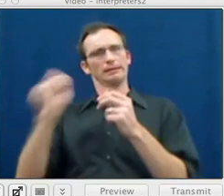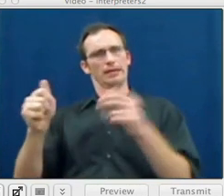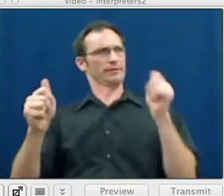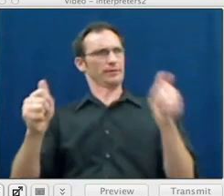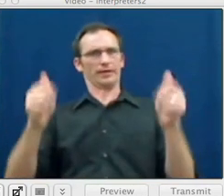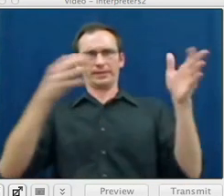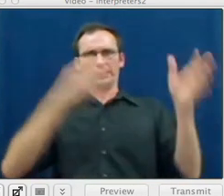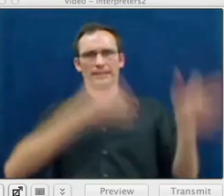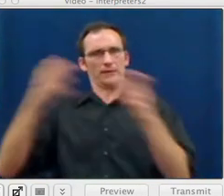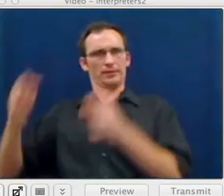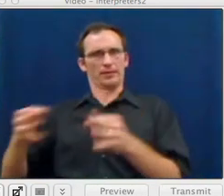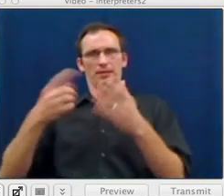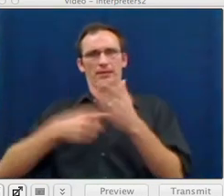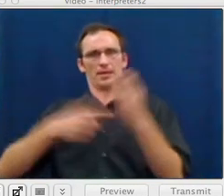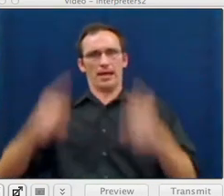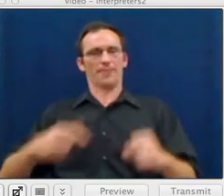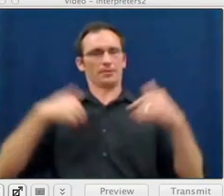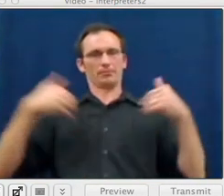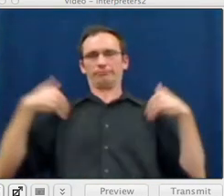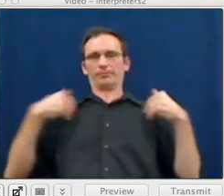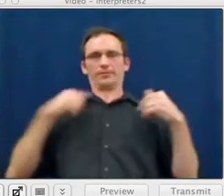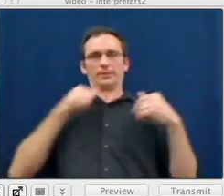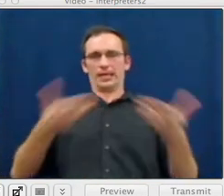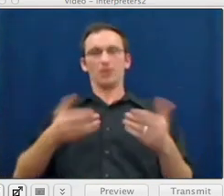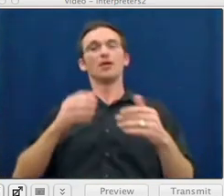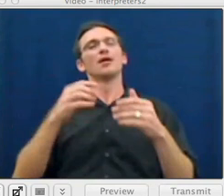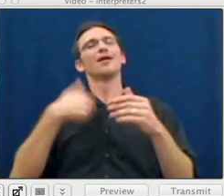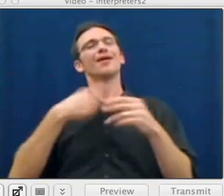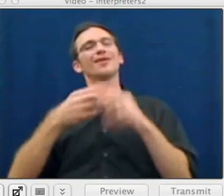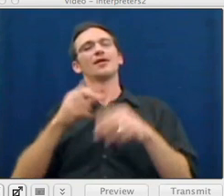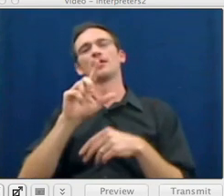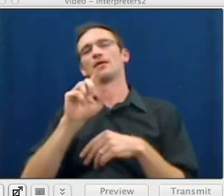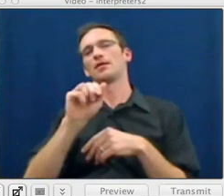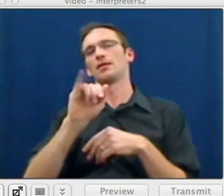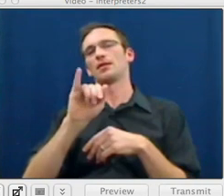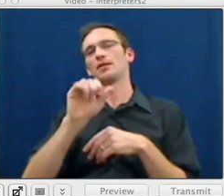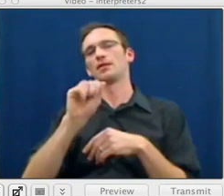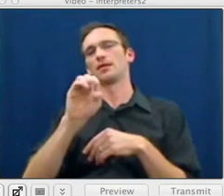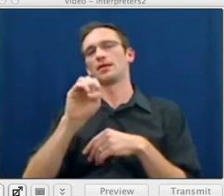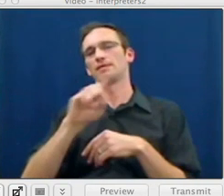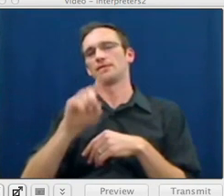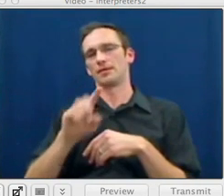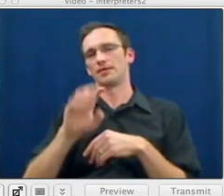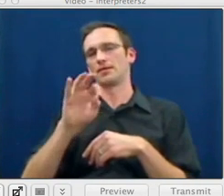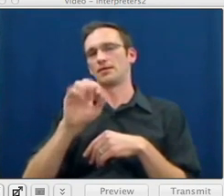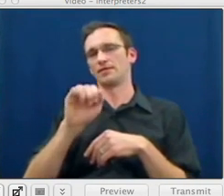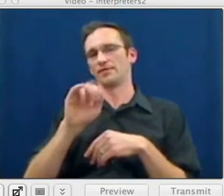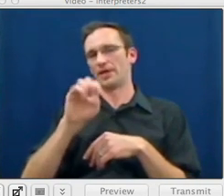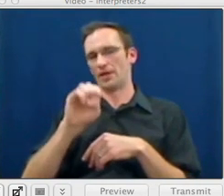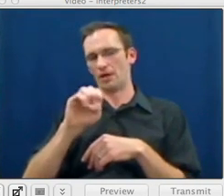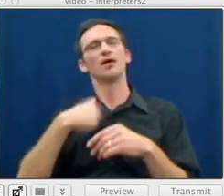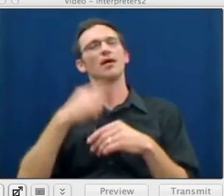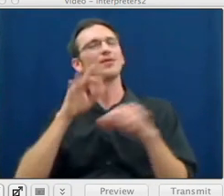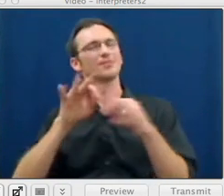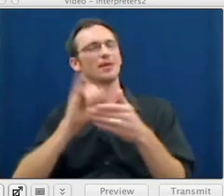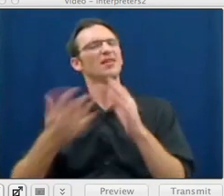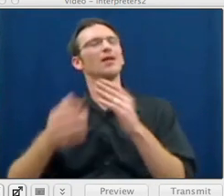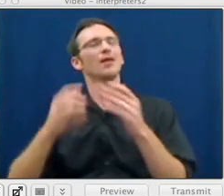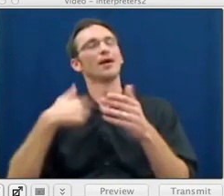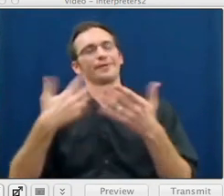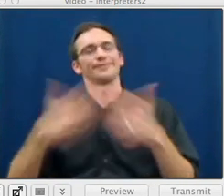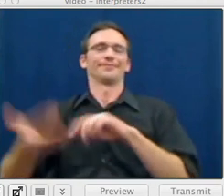self-determinacy, and what I'll call laissez-faire. Now let me describe those. And again, because I've already done this in the first session, I don't want to spend too much time on this.